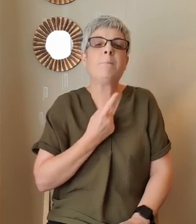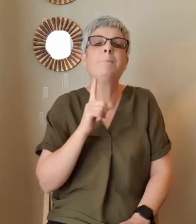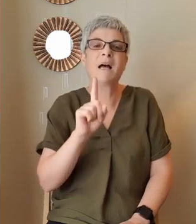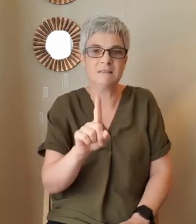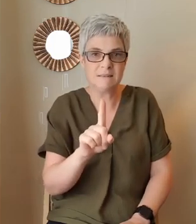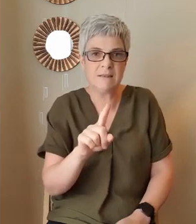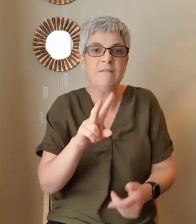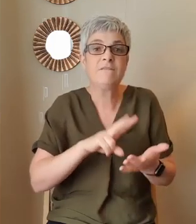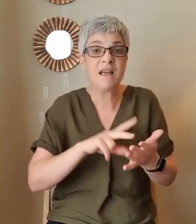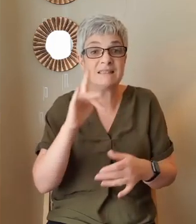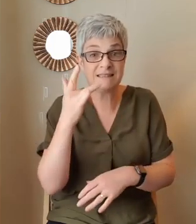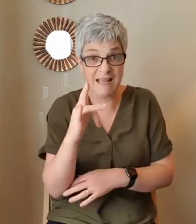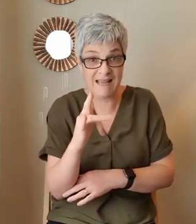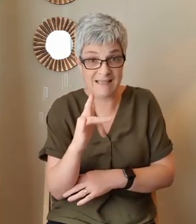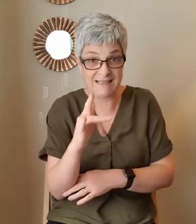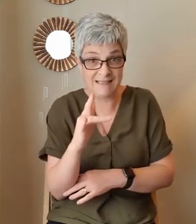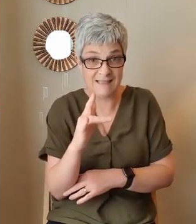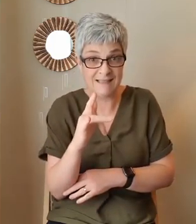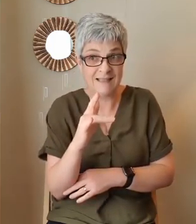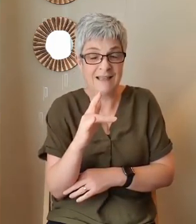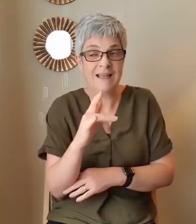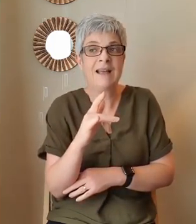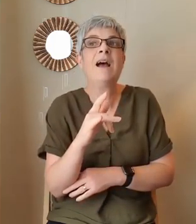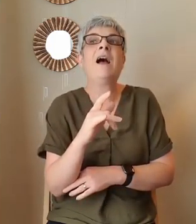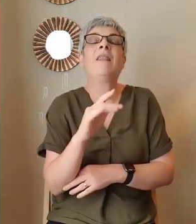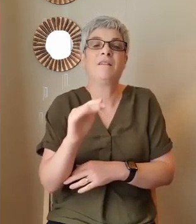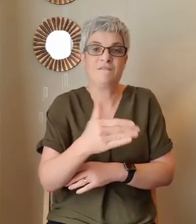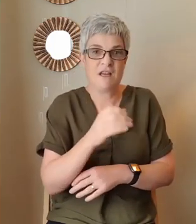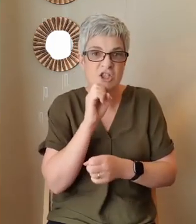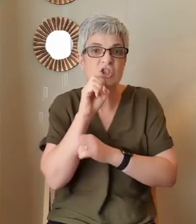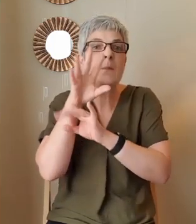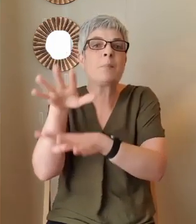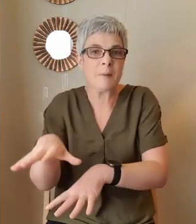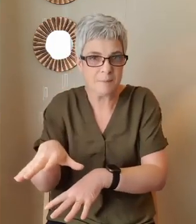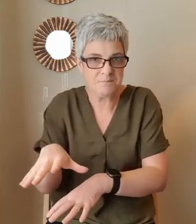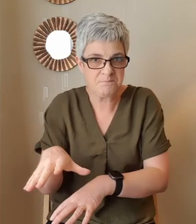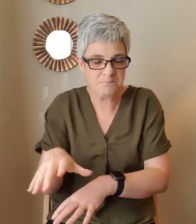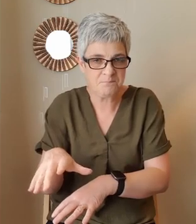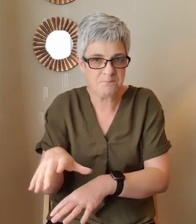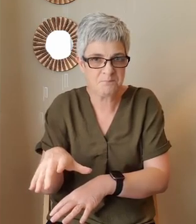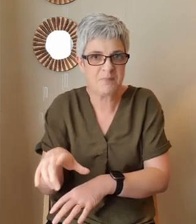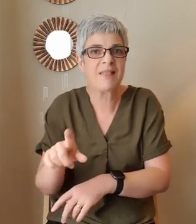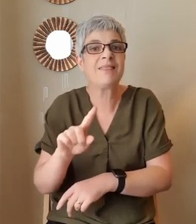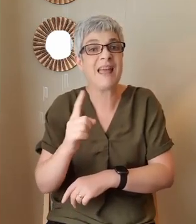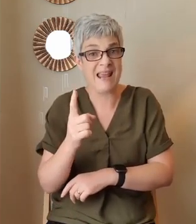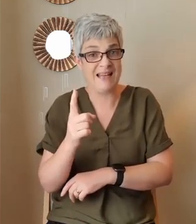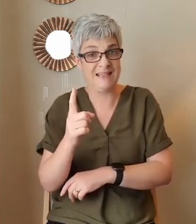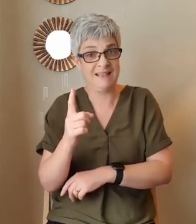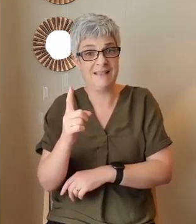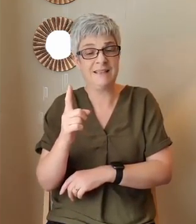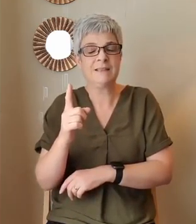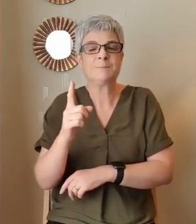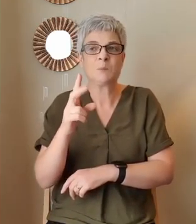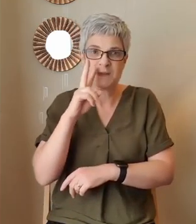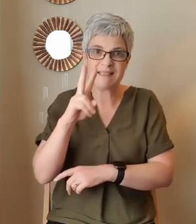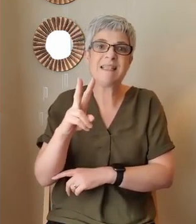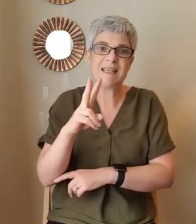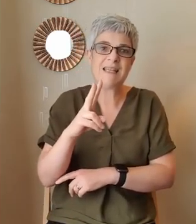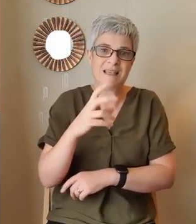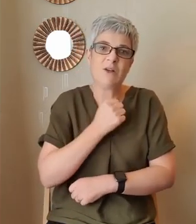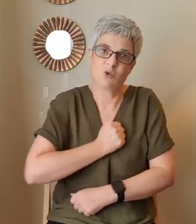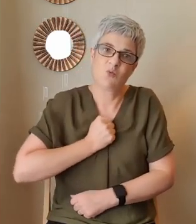And yet, verse 10, he's soon released by the fish. And then we will go on to see that